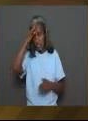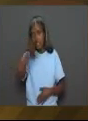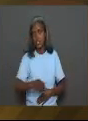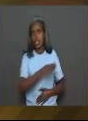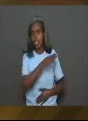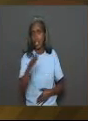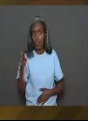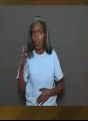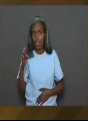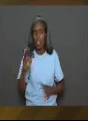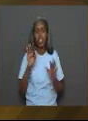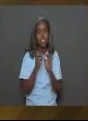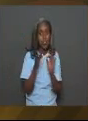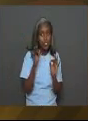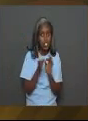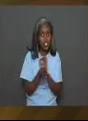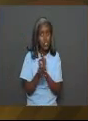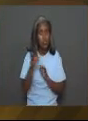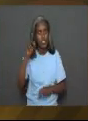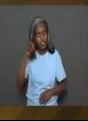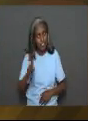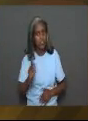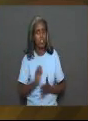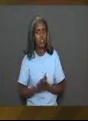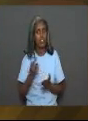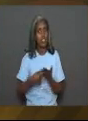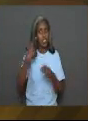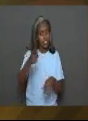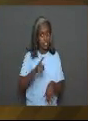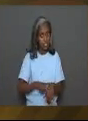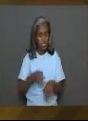the graphical definition of